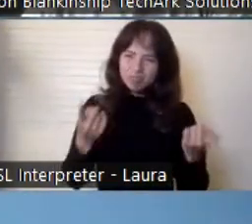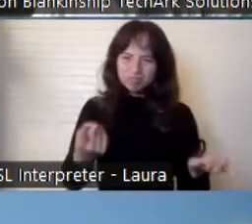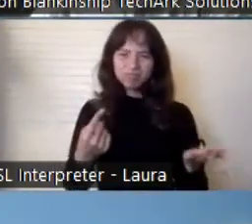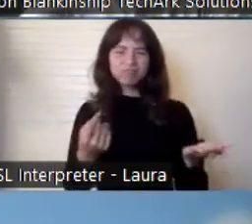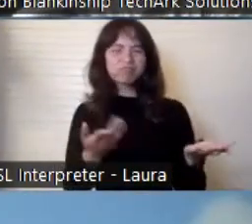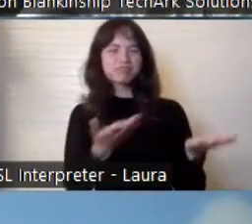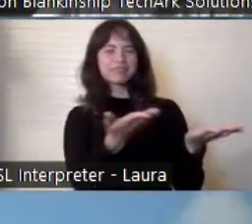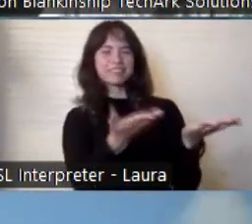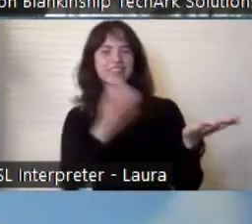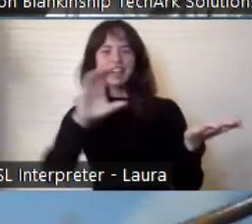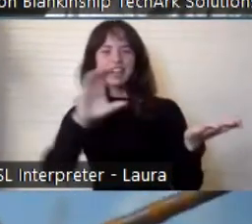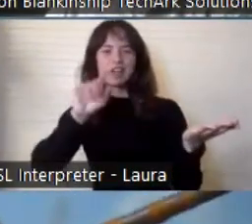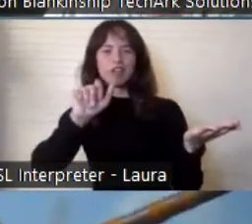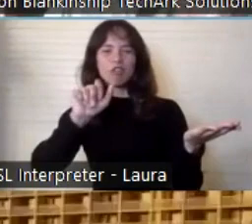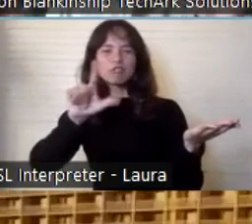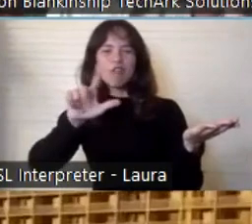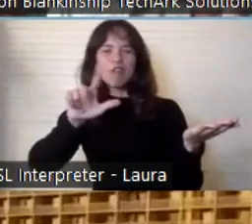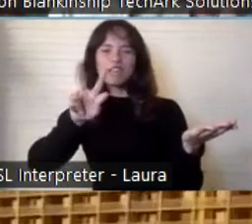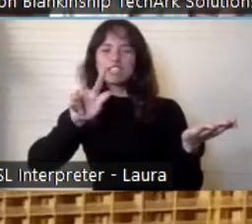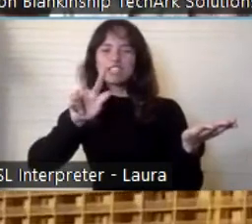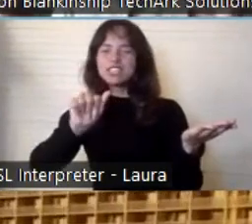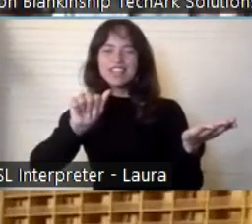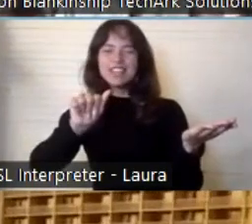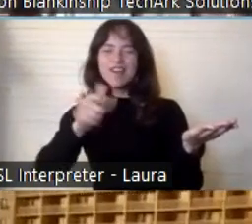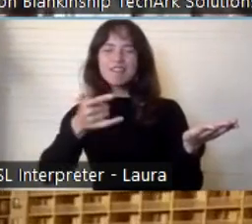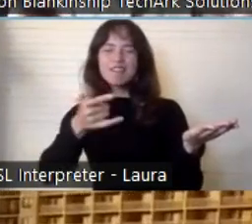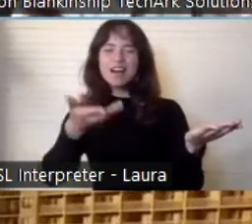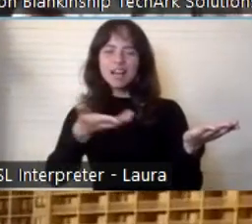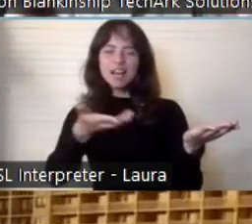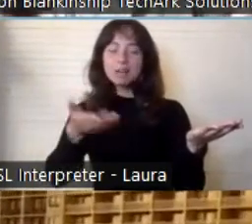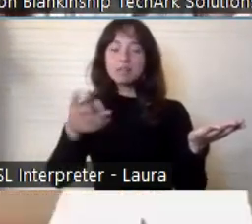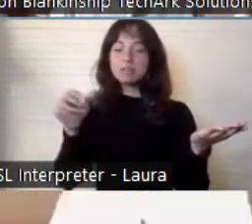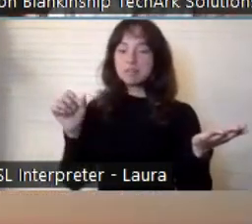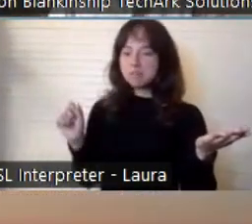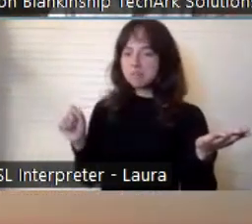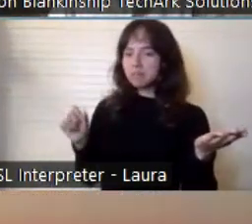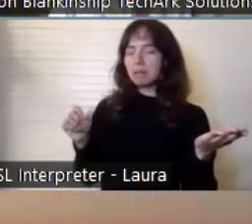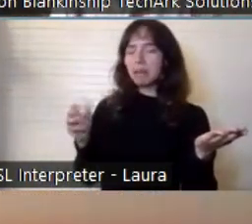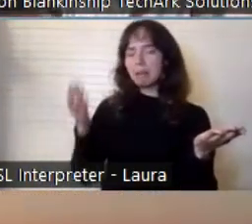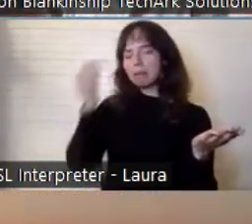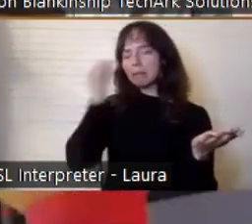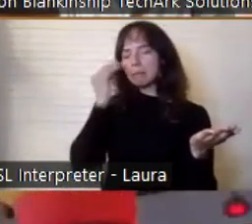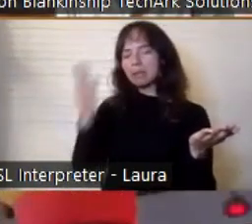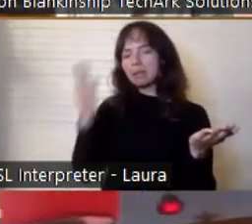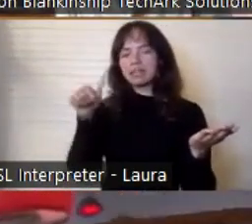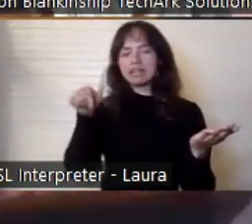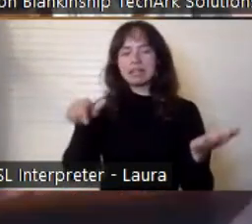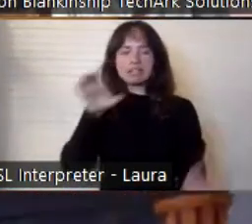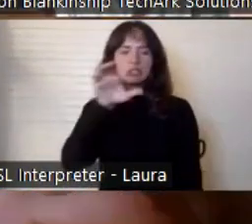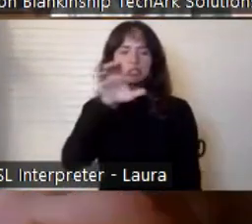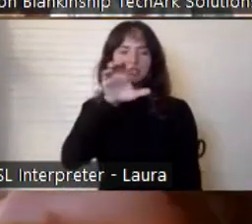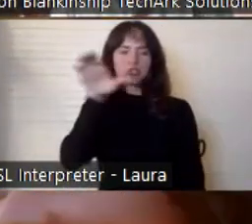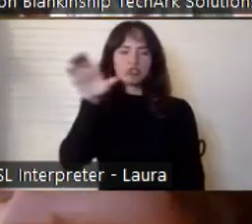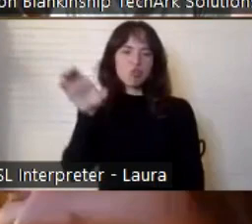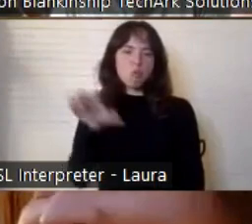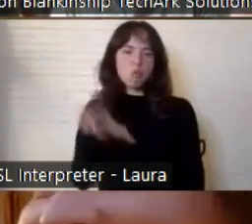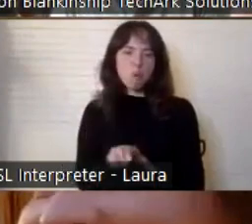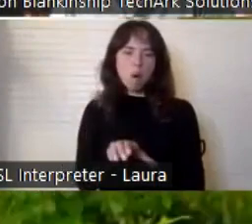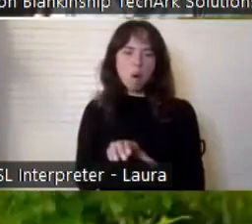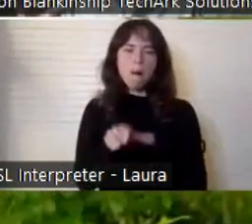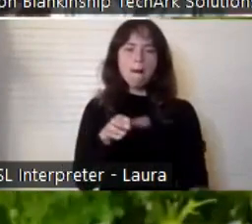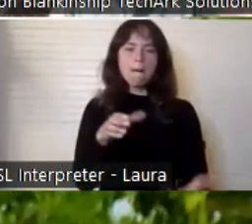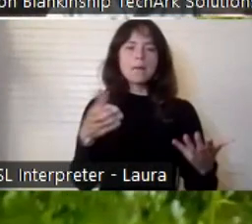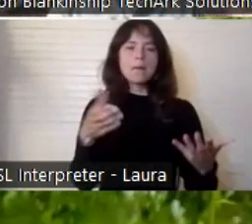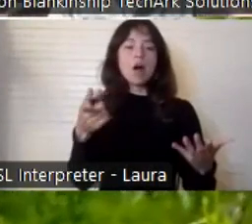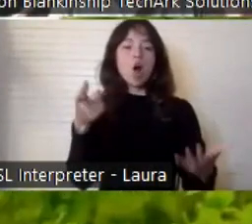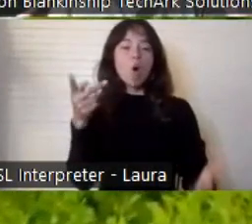us. Yeah. Okay. There might be some delays with the animation Yeah. with the Zoom call, but if you're looking at this website, just go to visitcova.com and